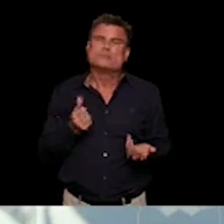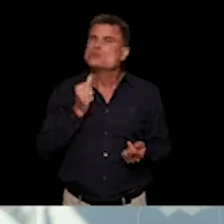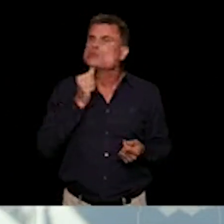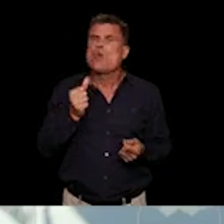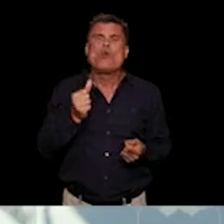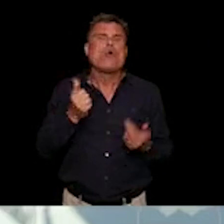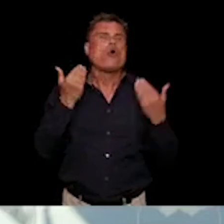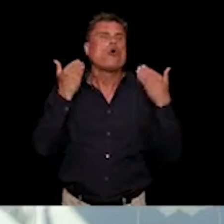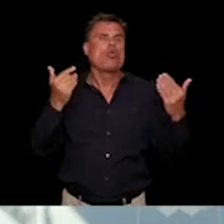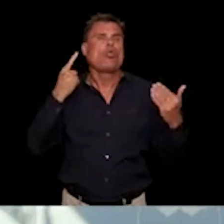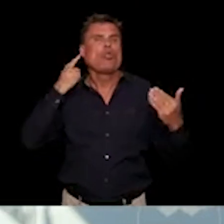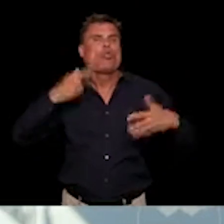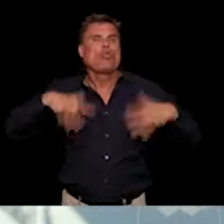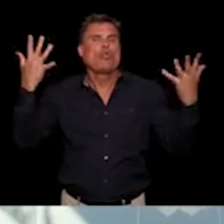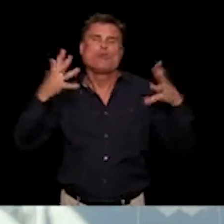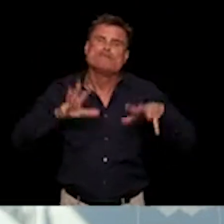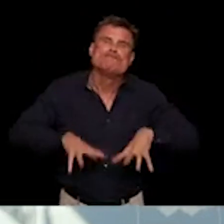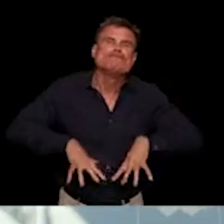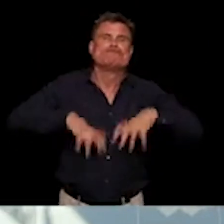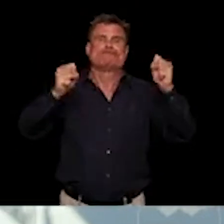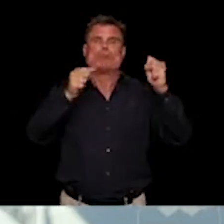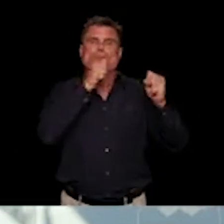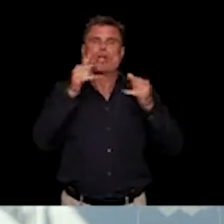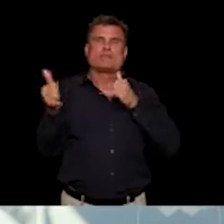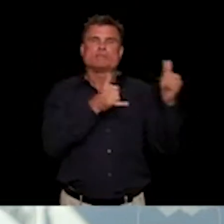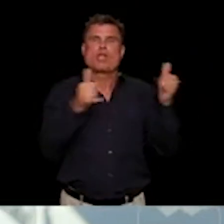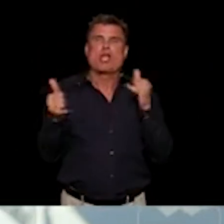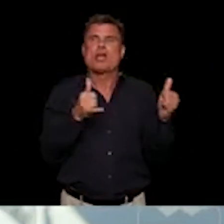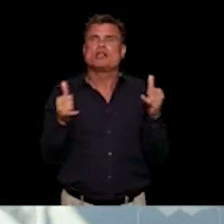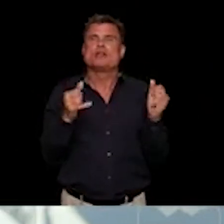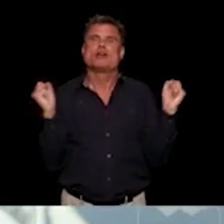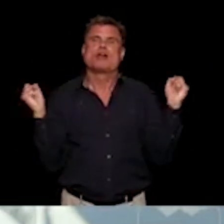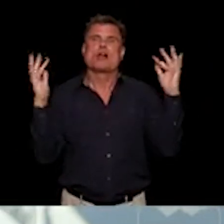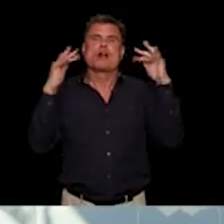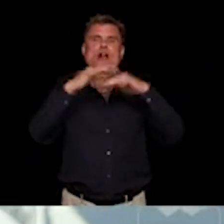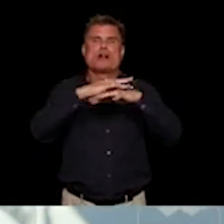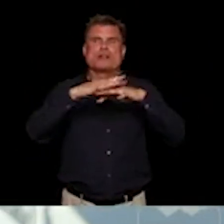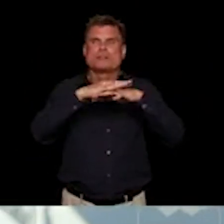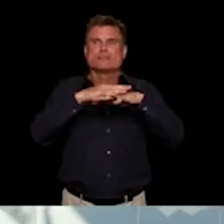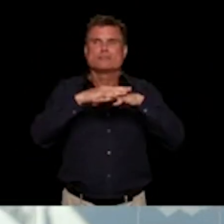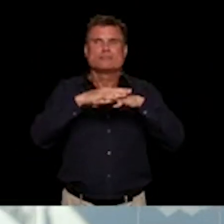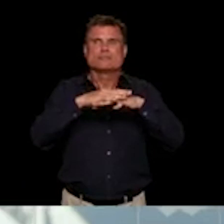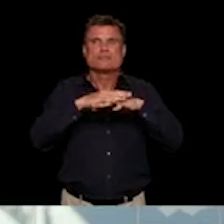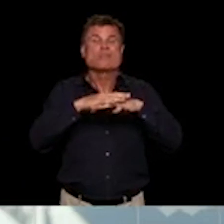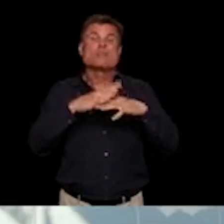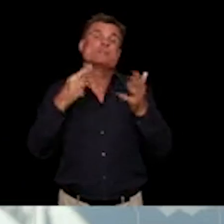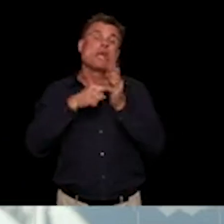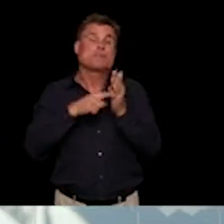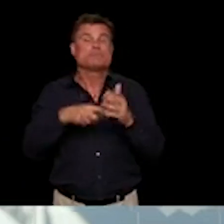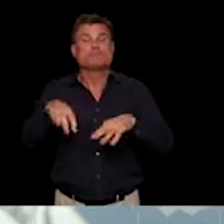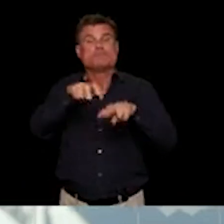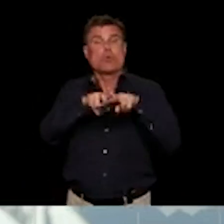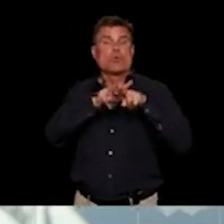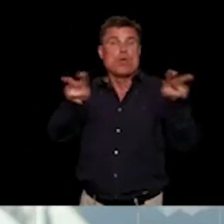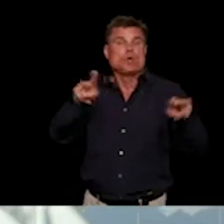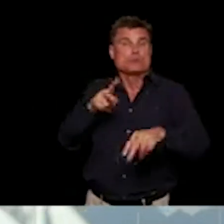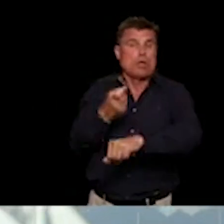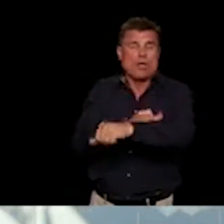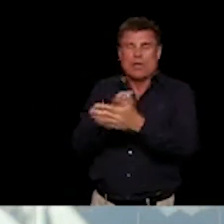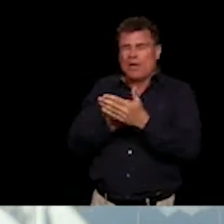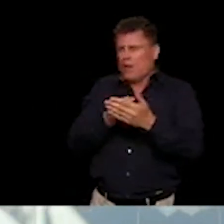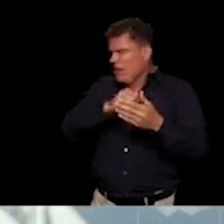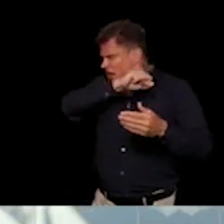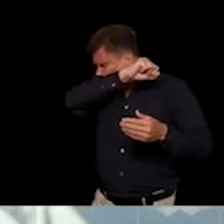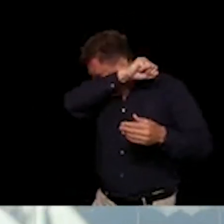Stanley Cup run. We've got to communicate that message and find ways, should there be issues, to work with all of the people out